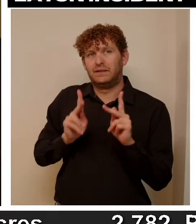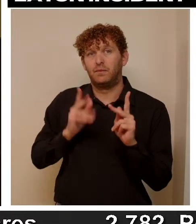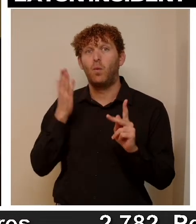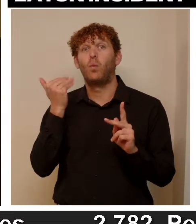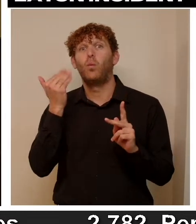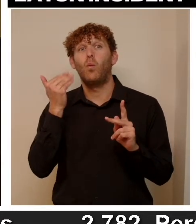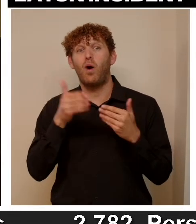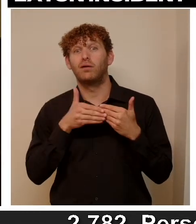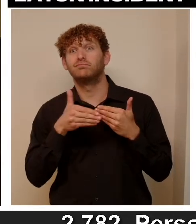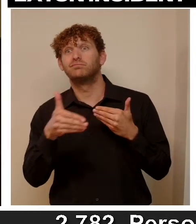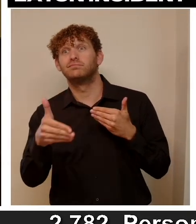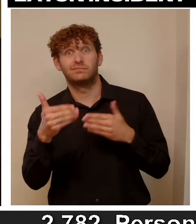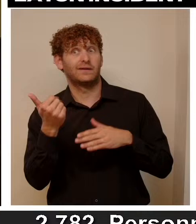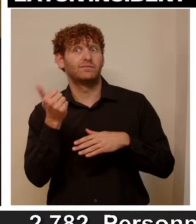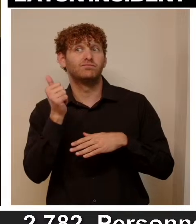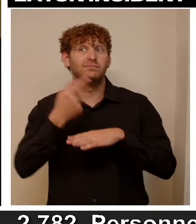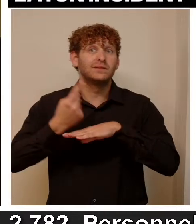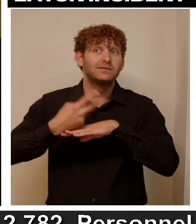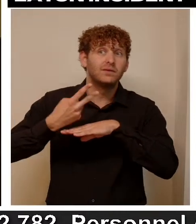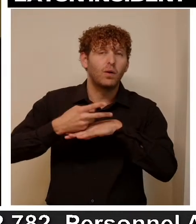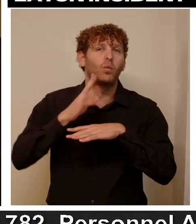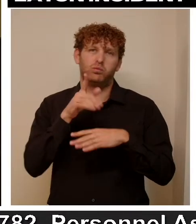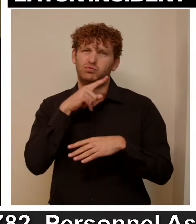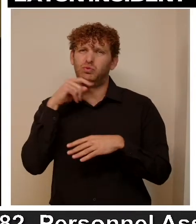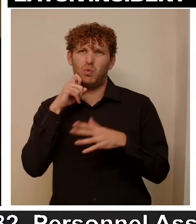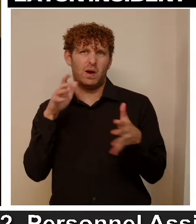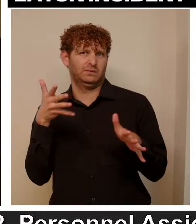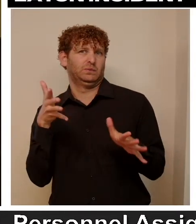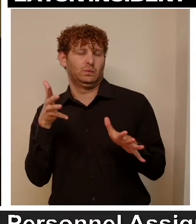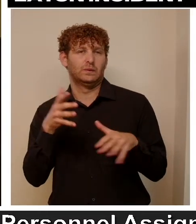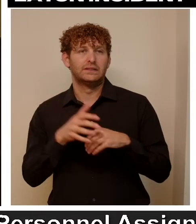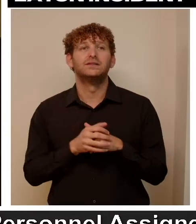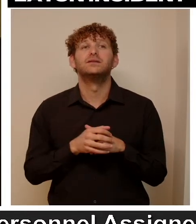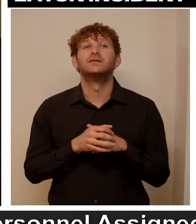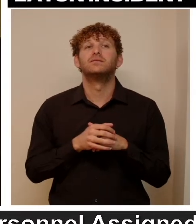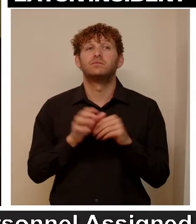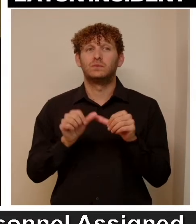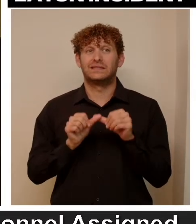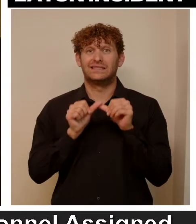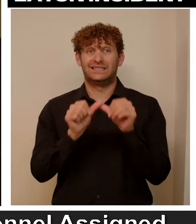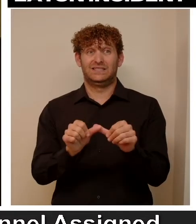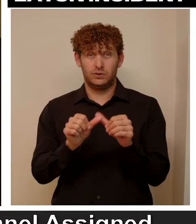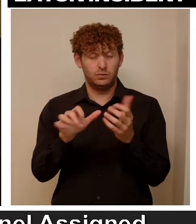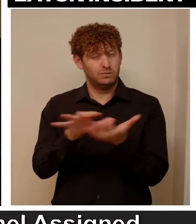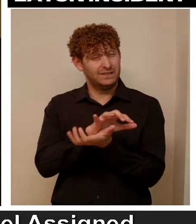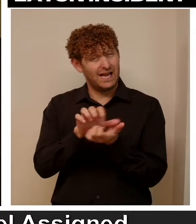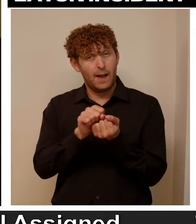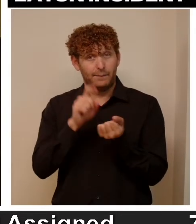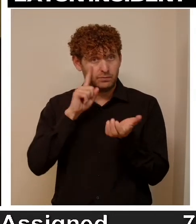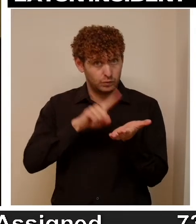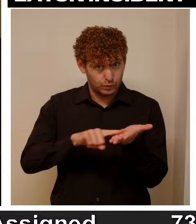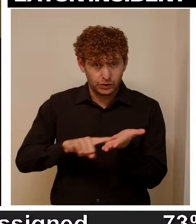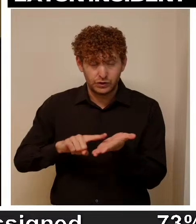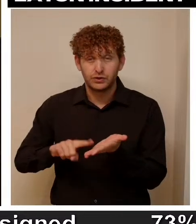wind. We're continuing the damage inspections around the incident and the fire perimeter as well. Thank you.